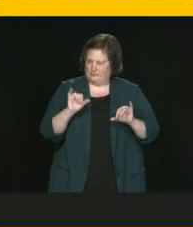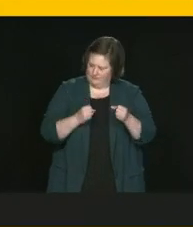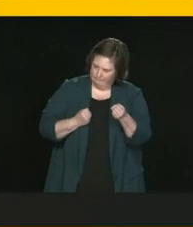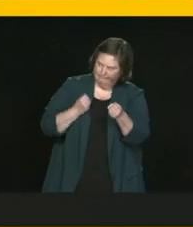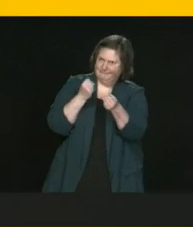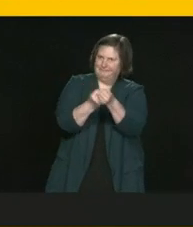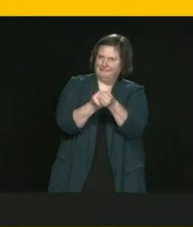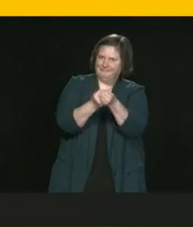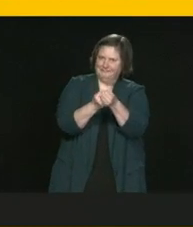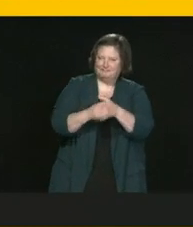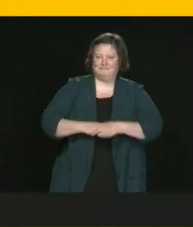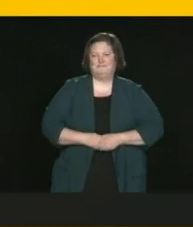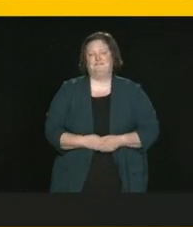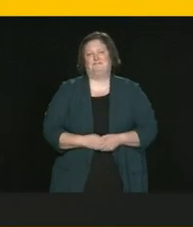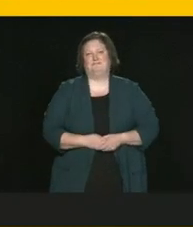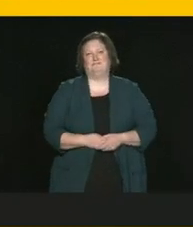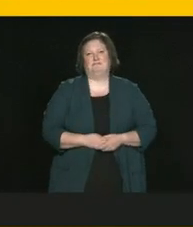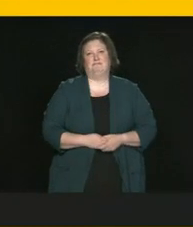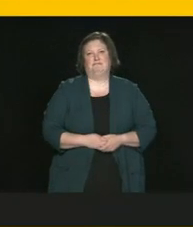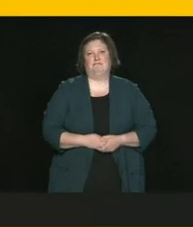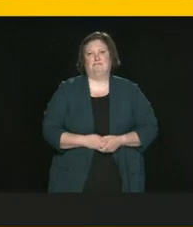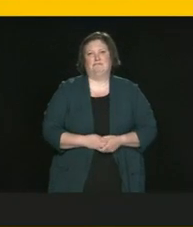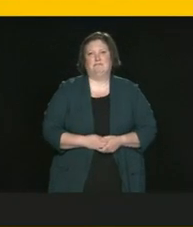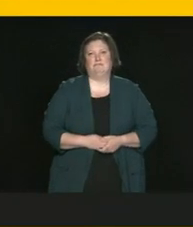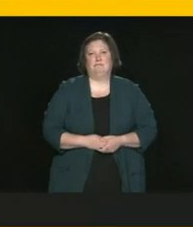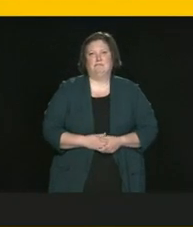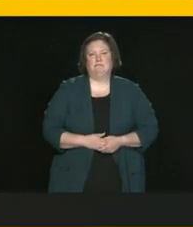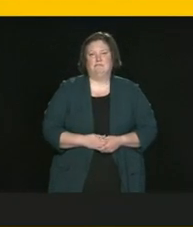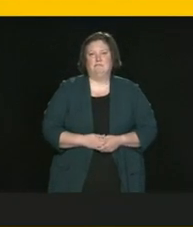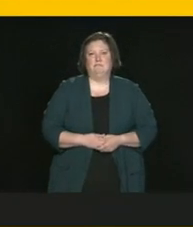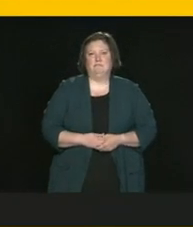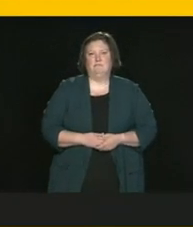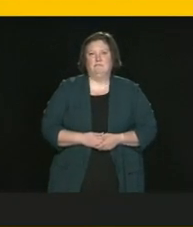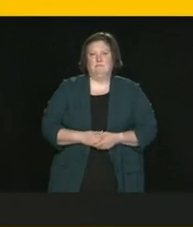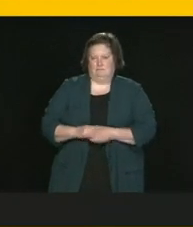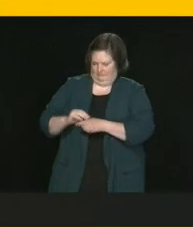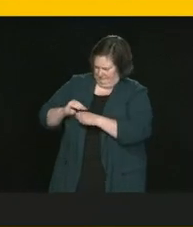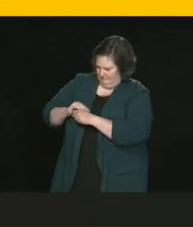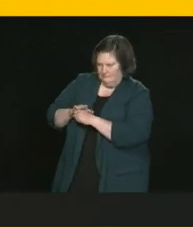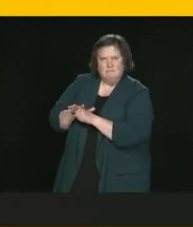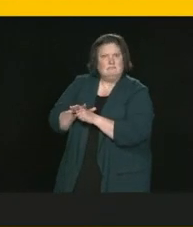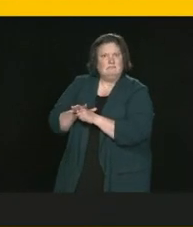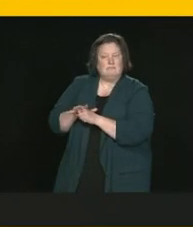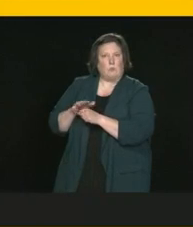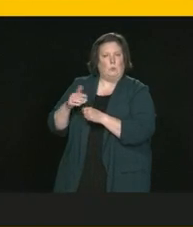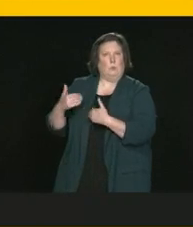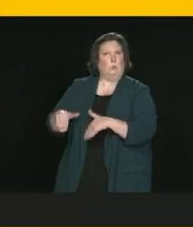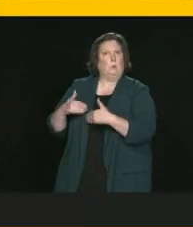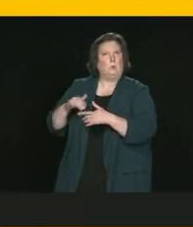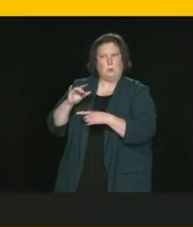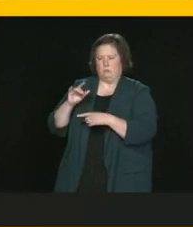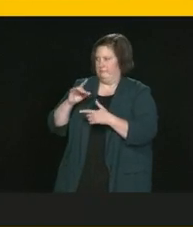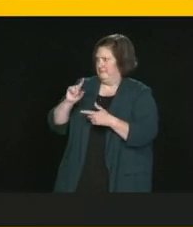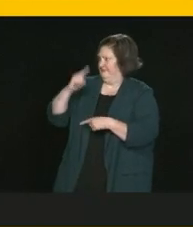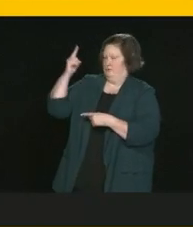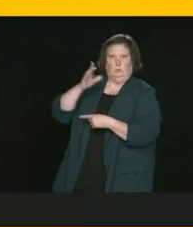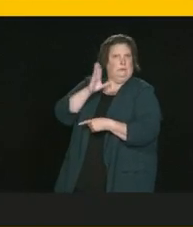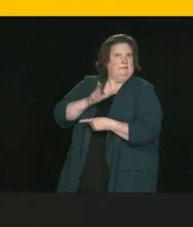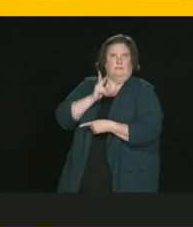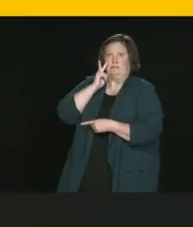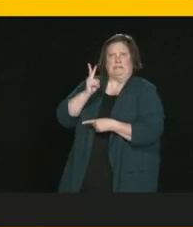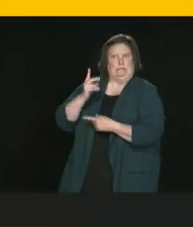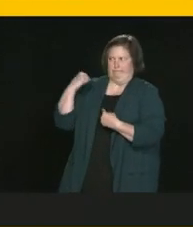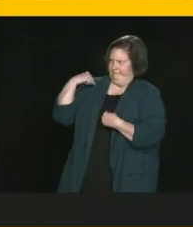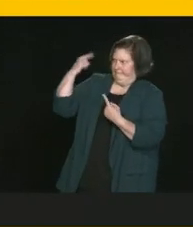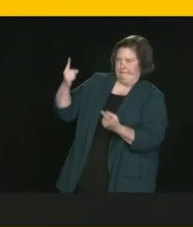you. The pandemic represents an unprecedented challenge for our country, and we want to ensure that all